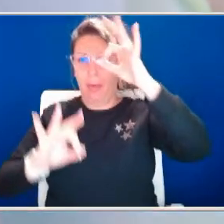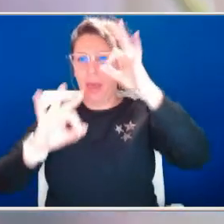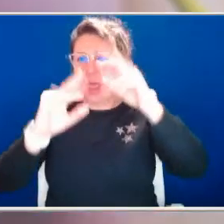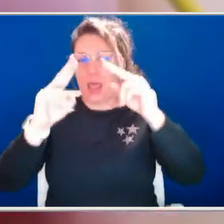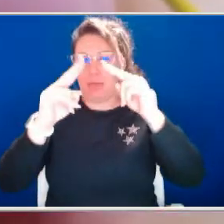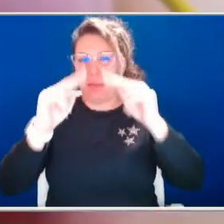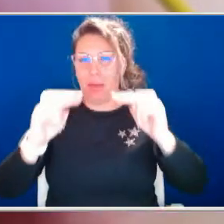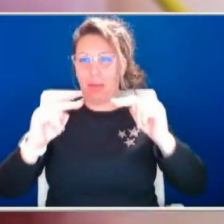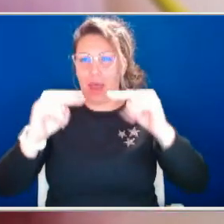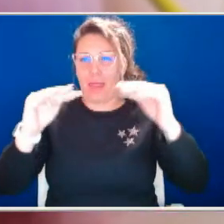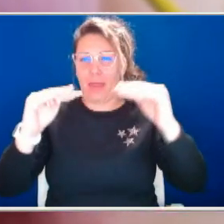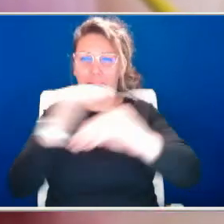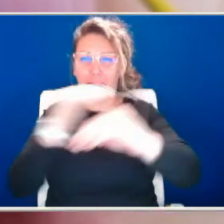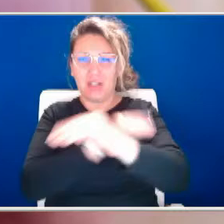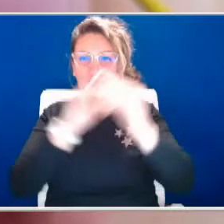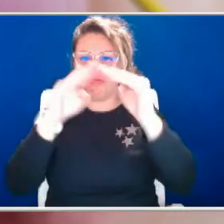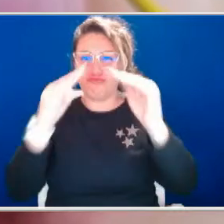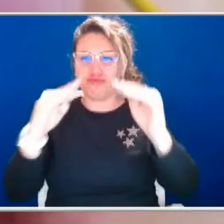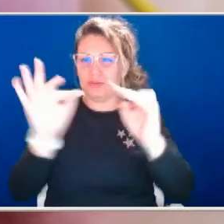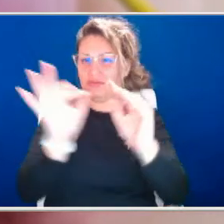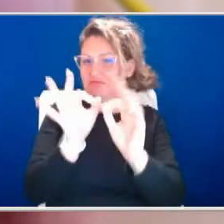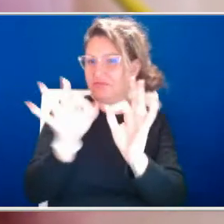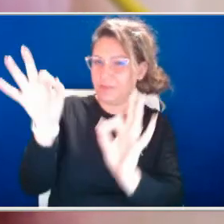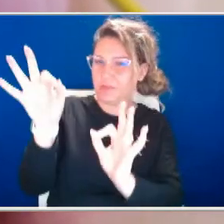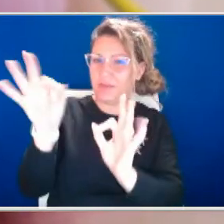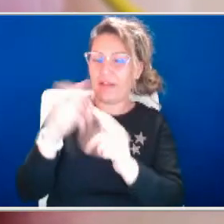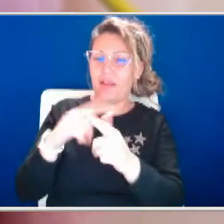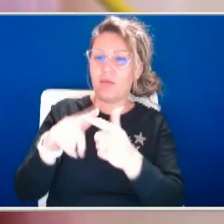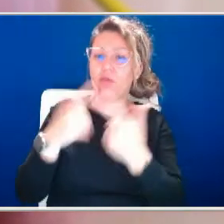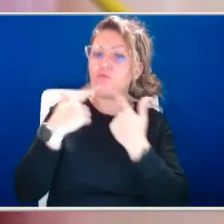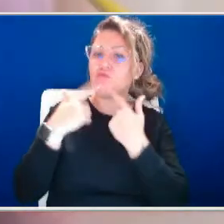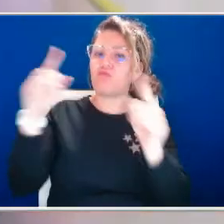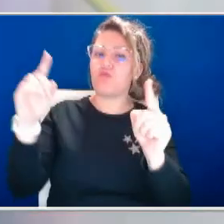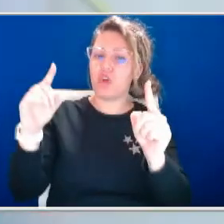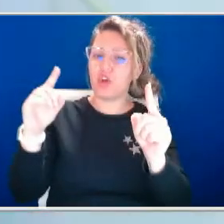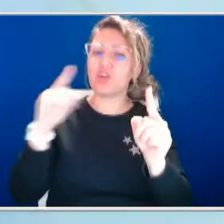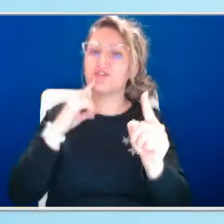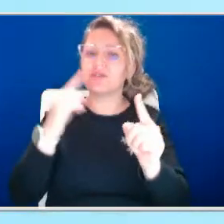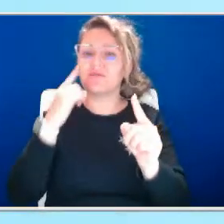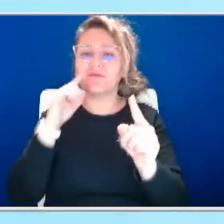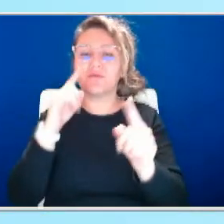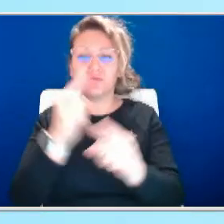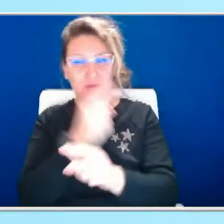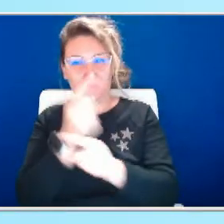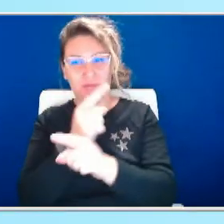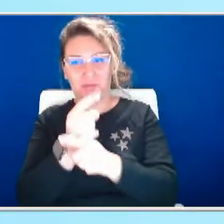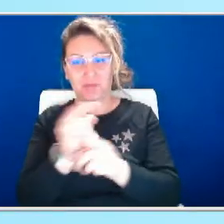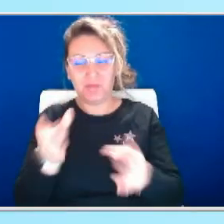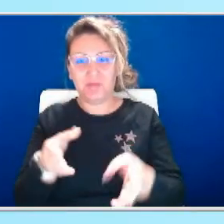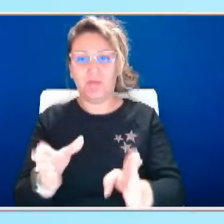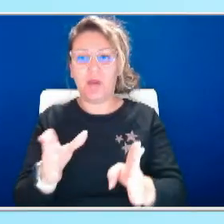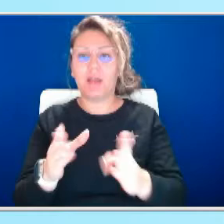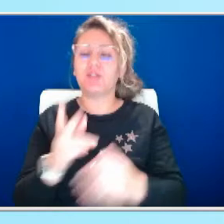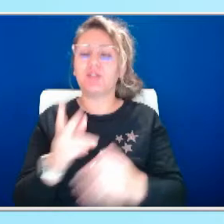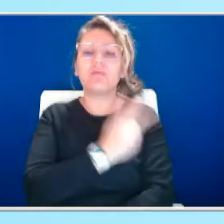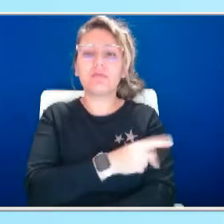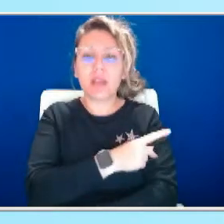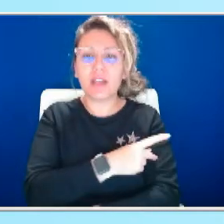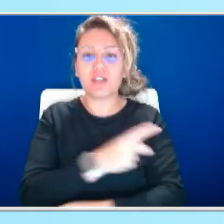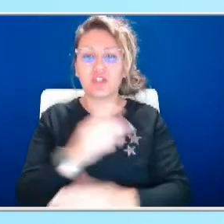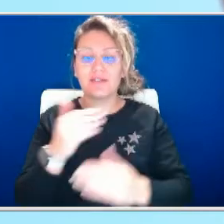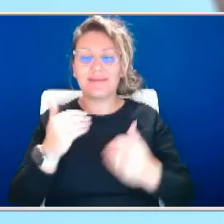actually restores that muscle and gets it to work in a proper fashion. So these patients get, you know, these